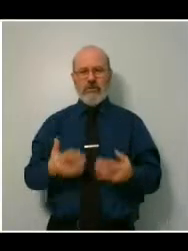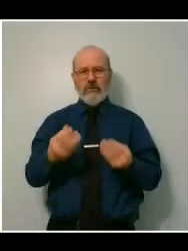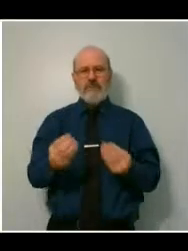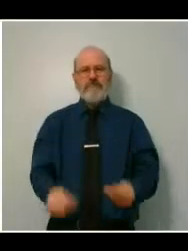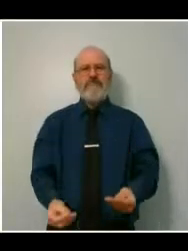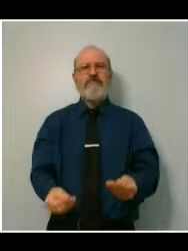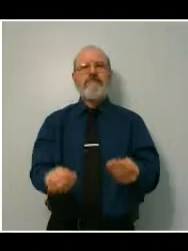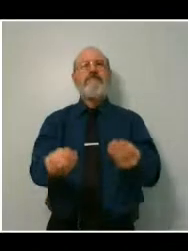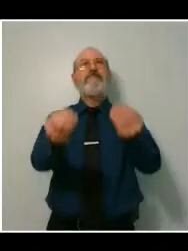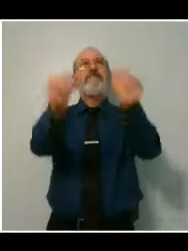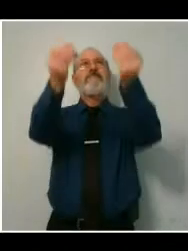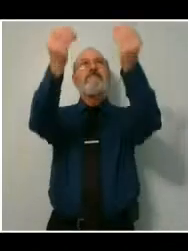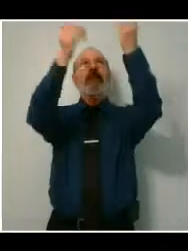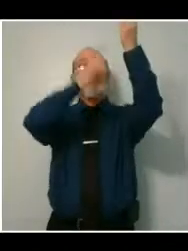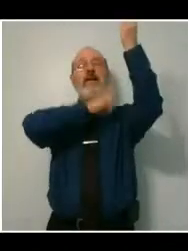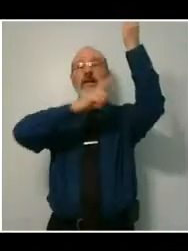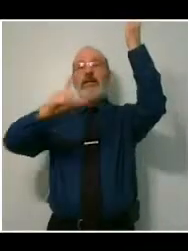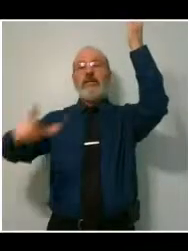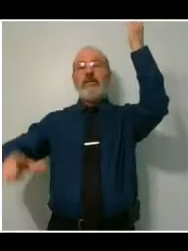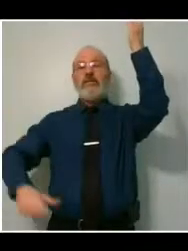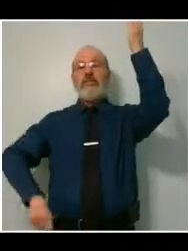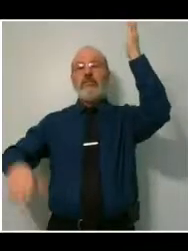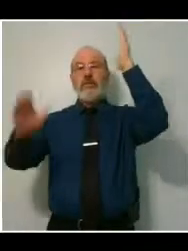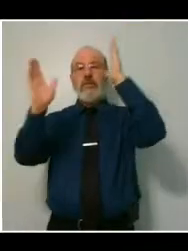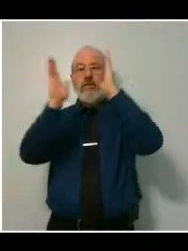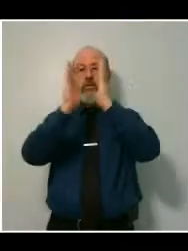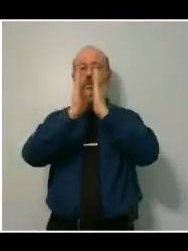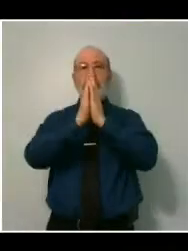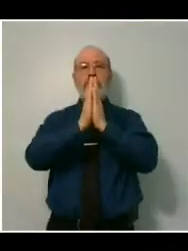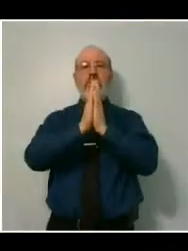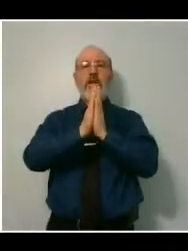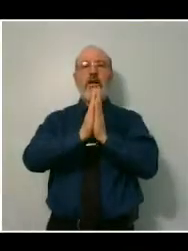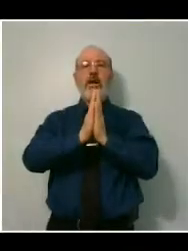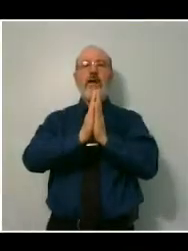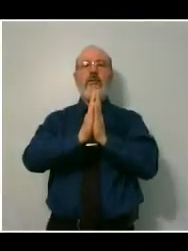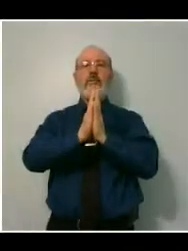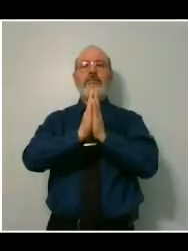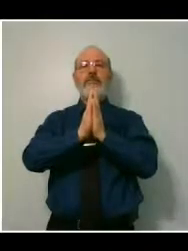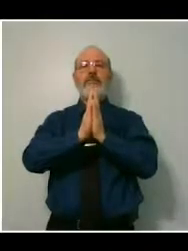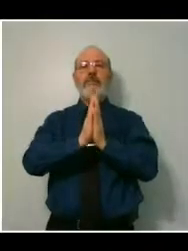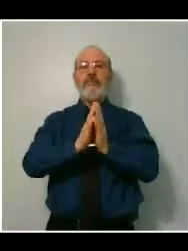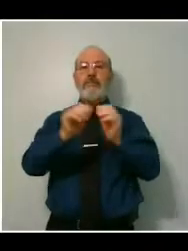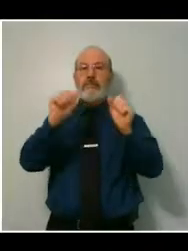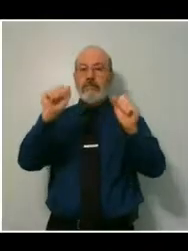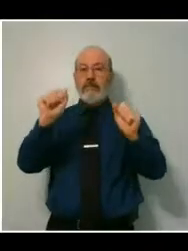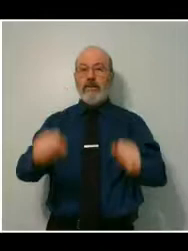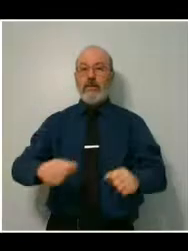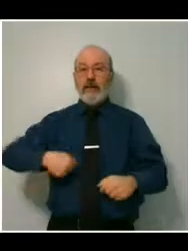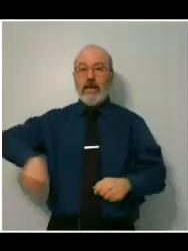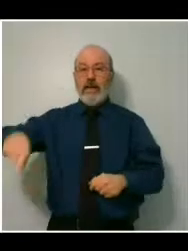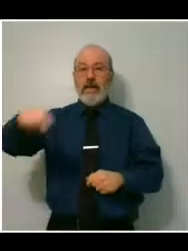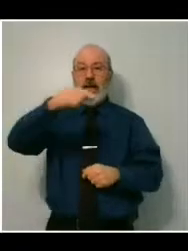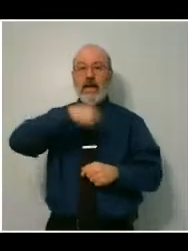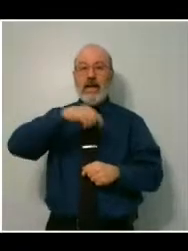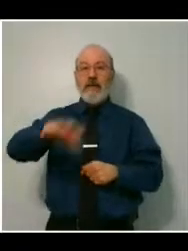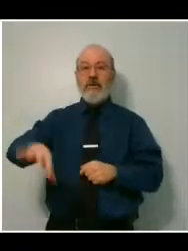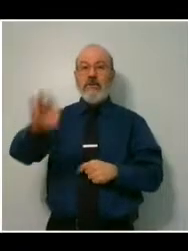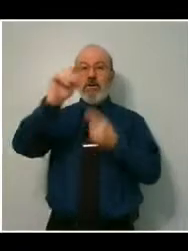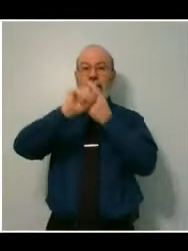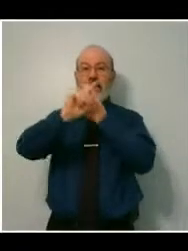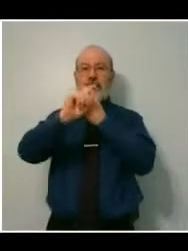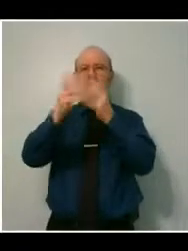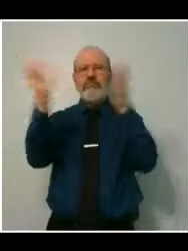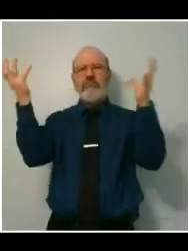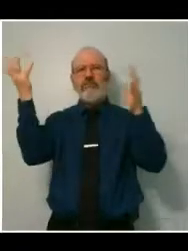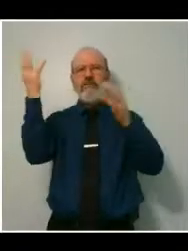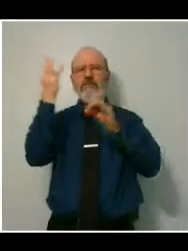discouraged. Take it to the Lord in prayer. Can we find a friend